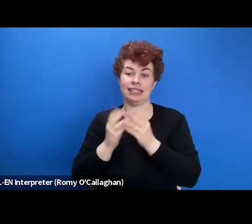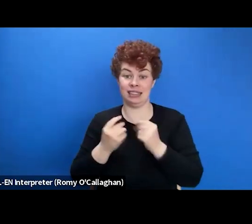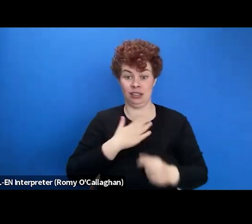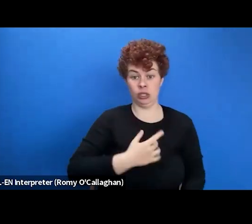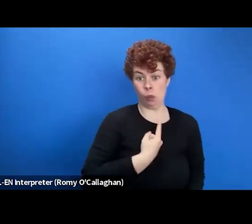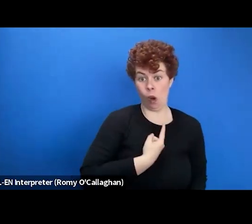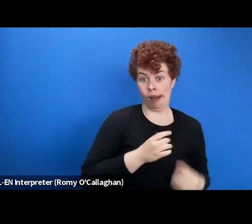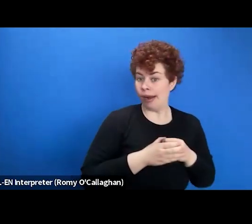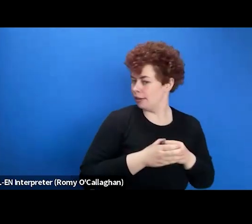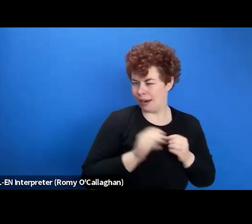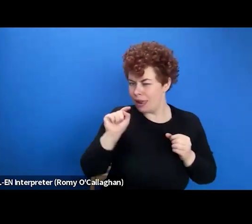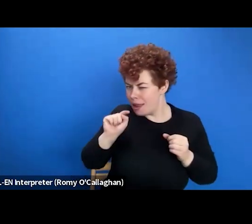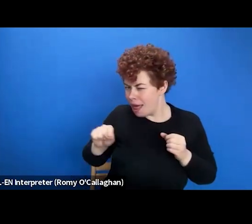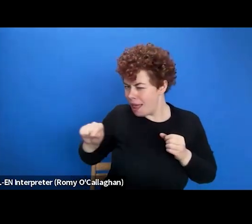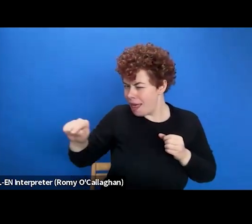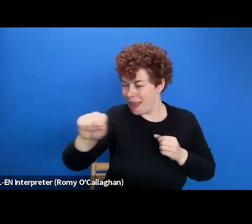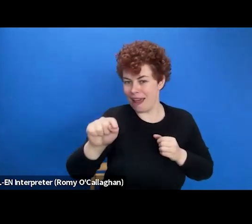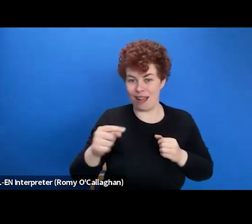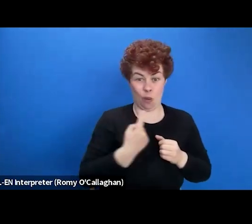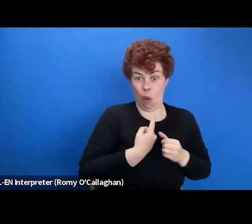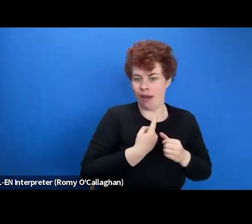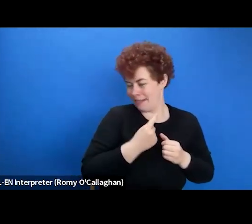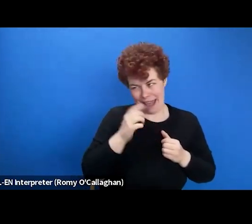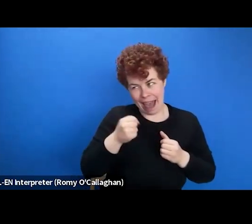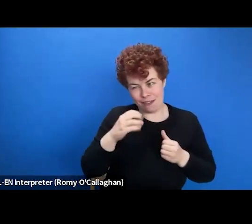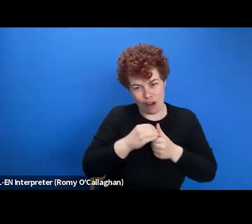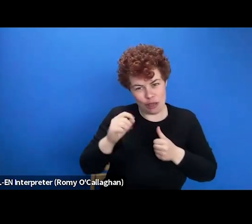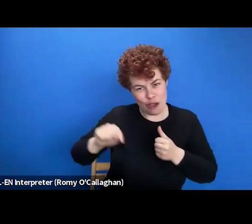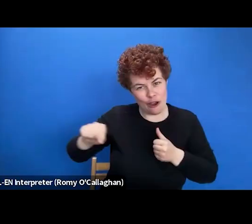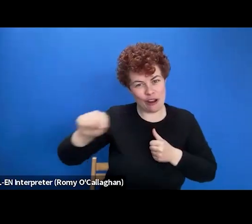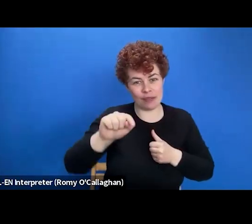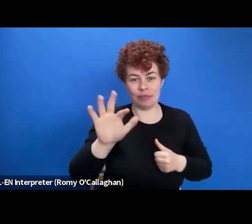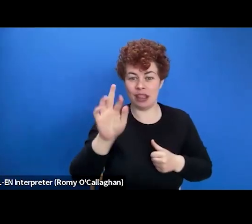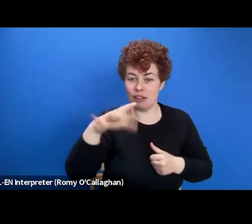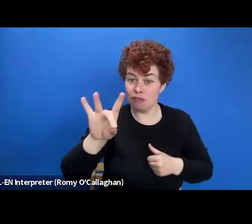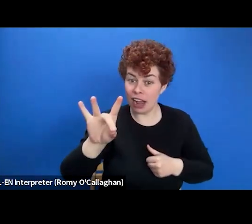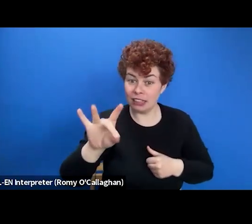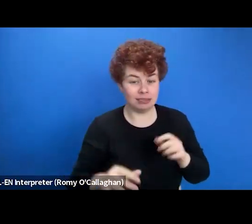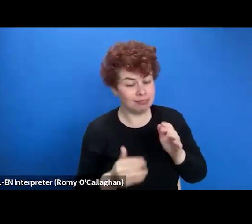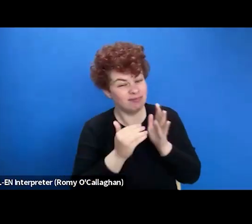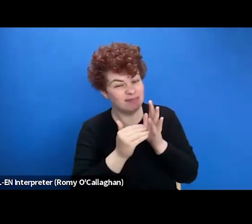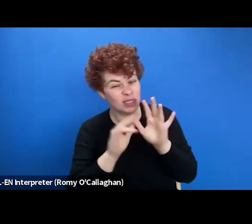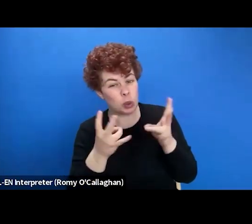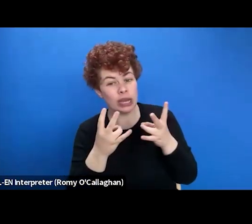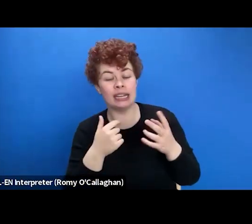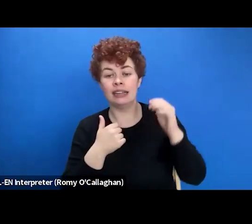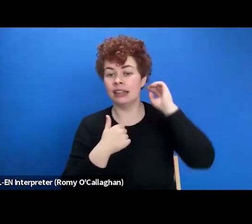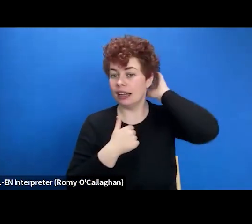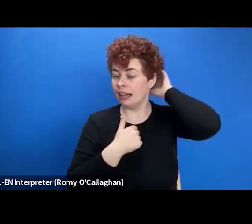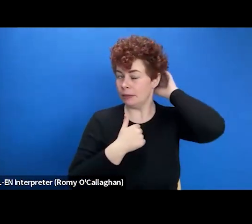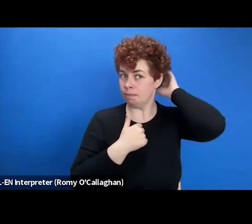little isolated village in Gaul or anything. There's so much. And Frank is going to come back. Yeah, and just to say one thing that I